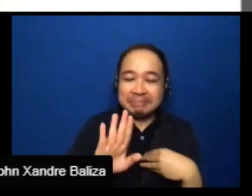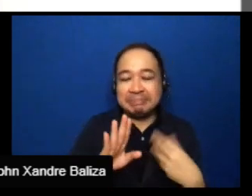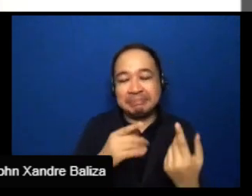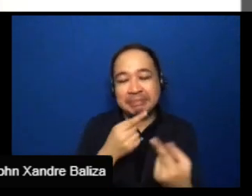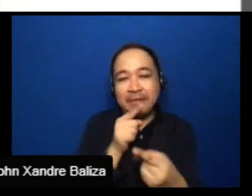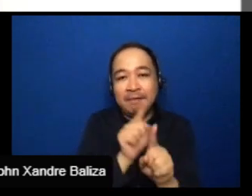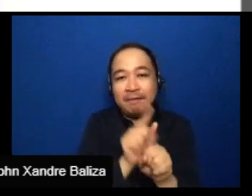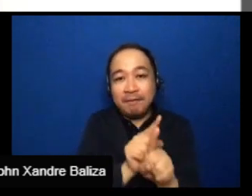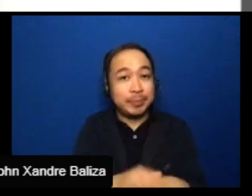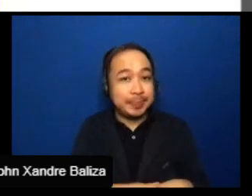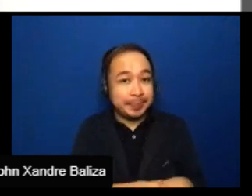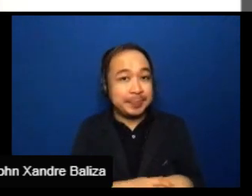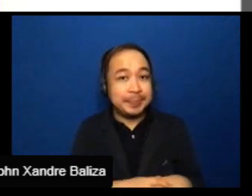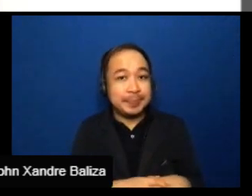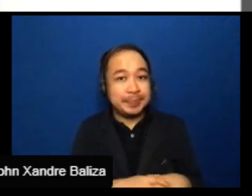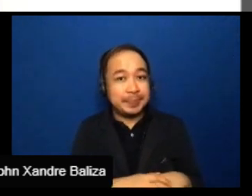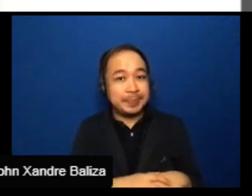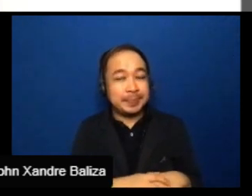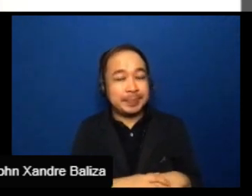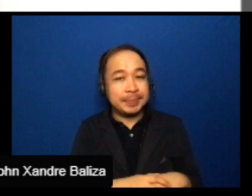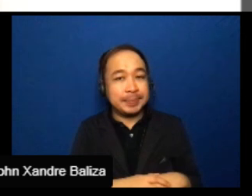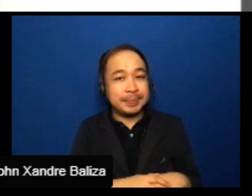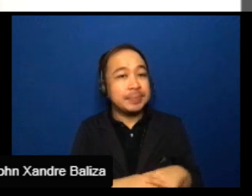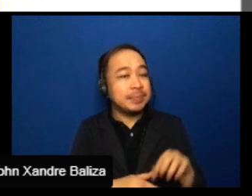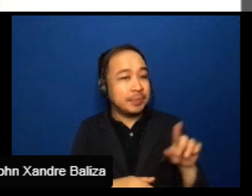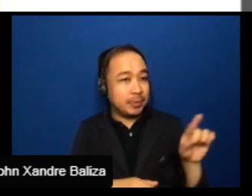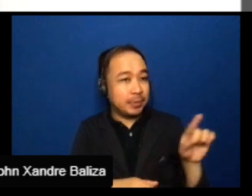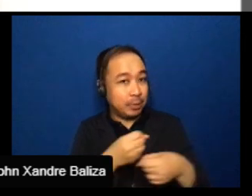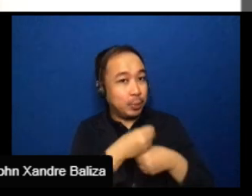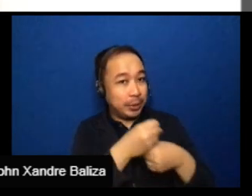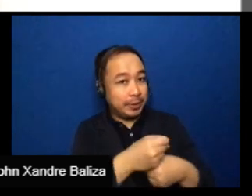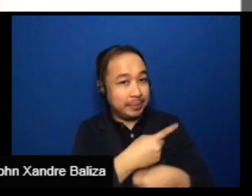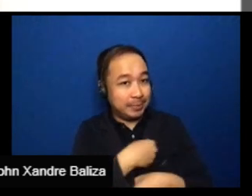Is it okay? Oh, yeah, the delegation of China.